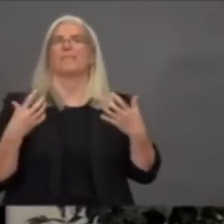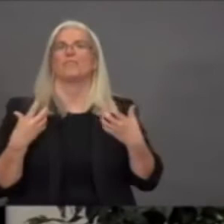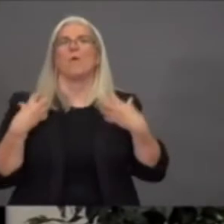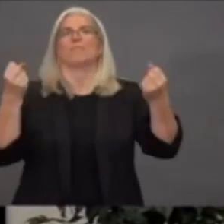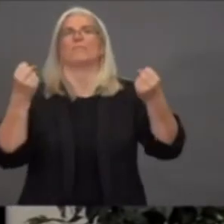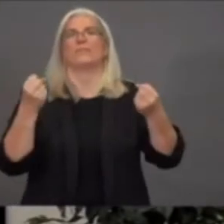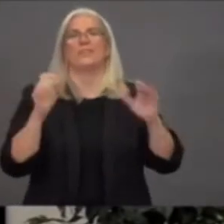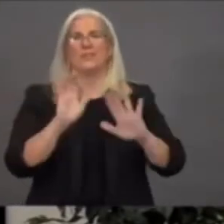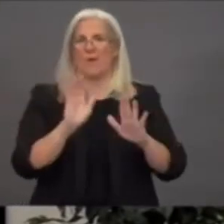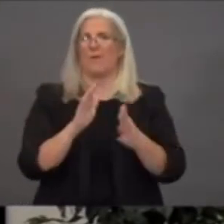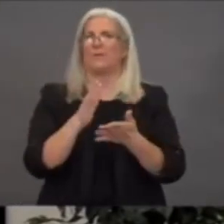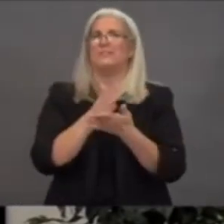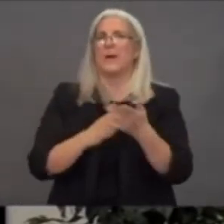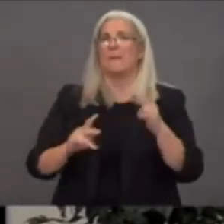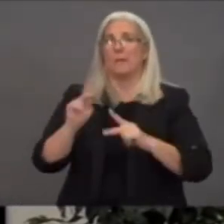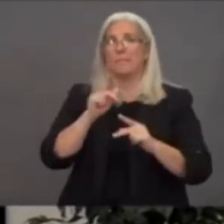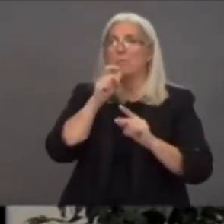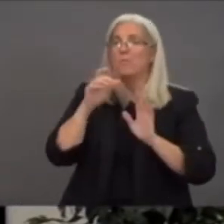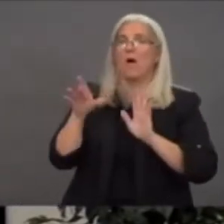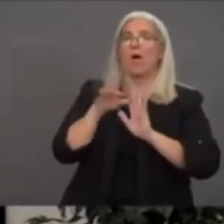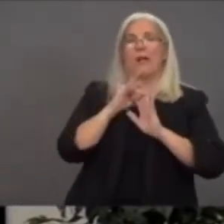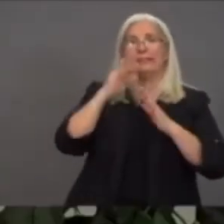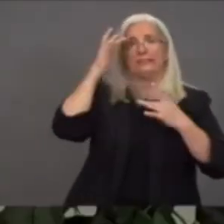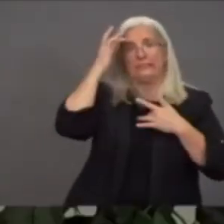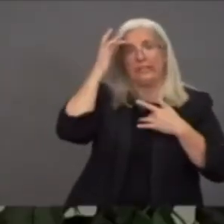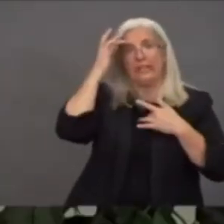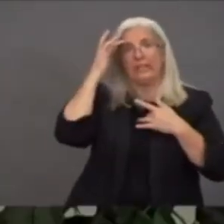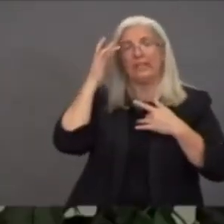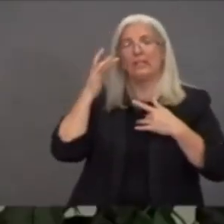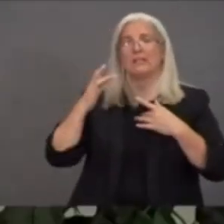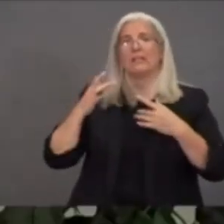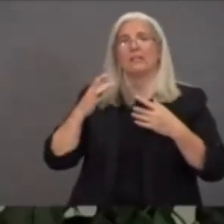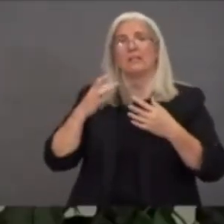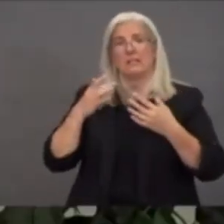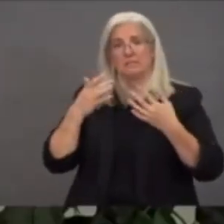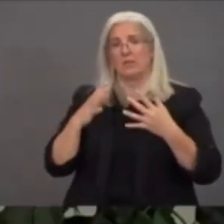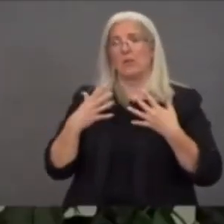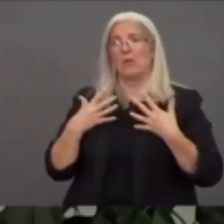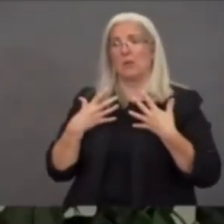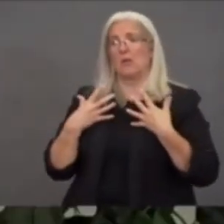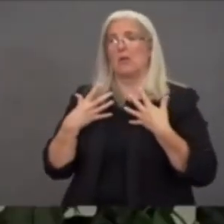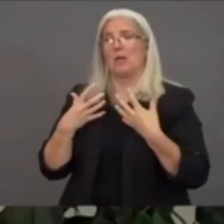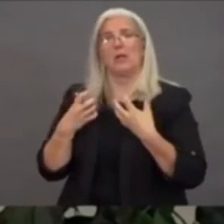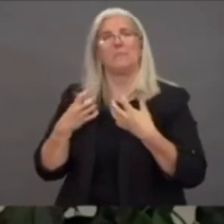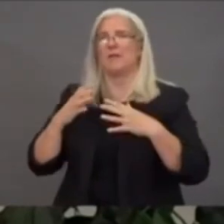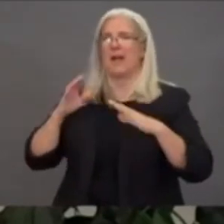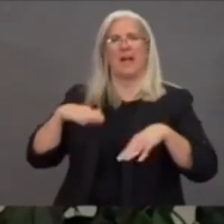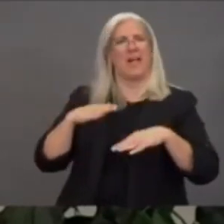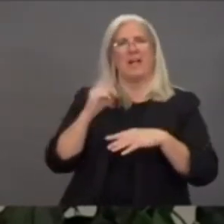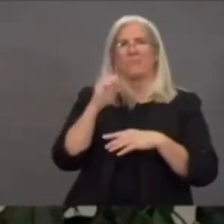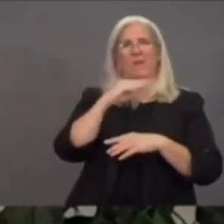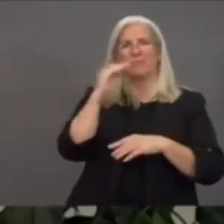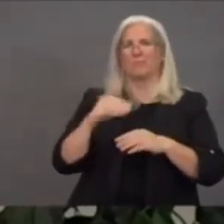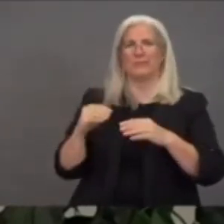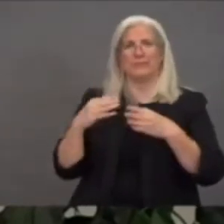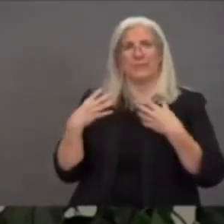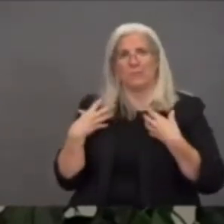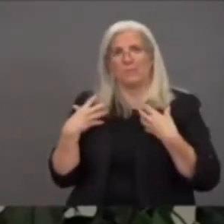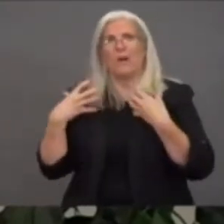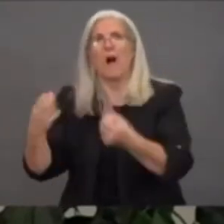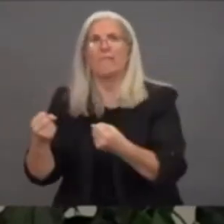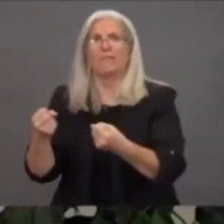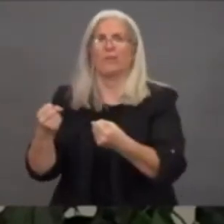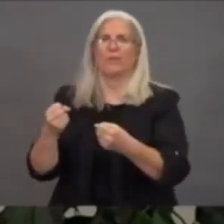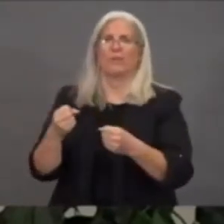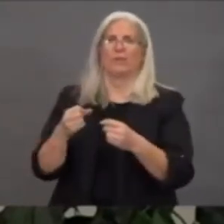get COVID and then never recover back to their normal healthy self that they were before they got COVID. And